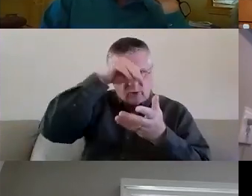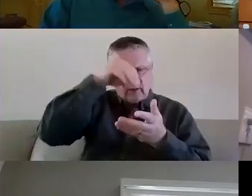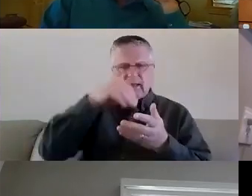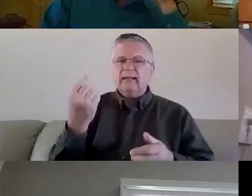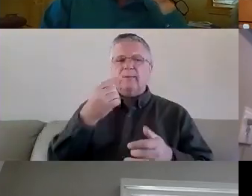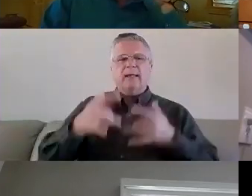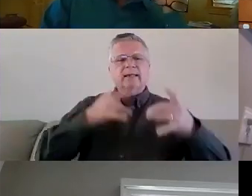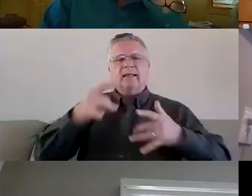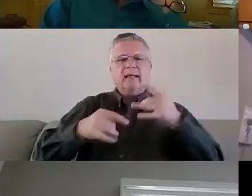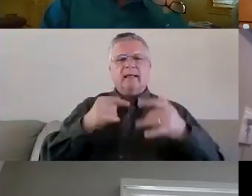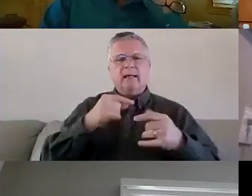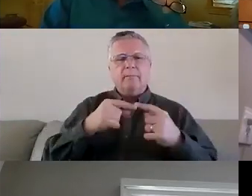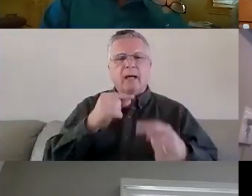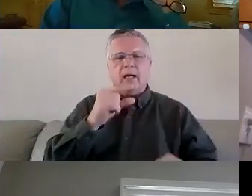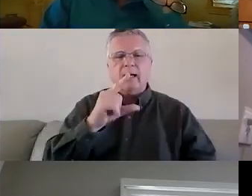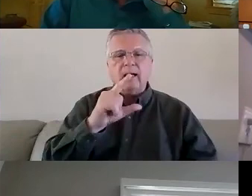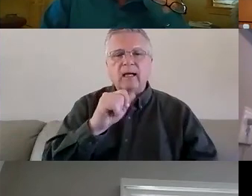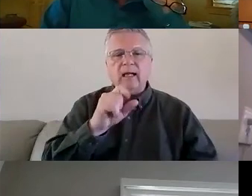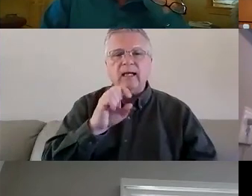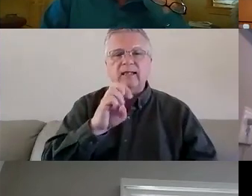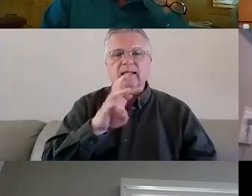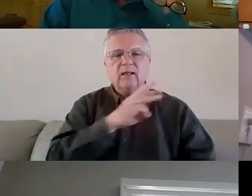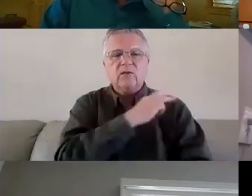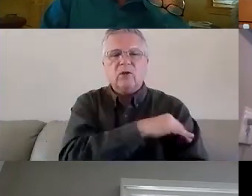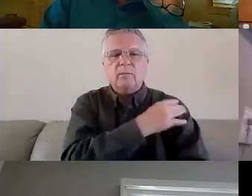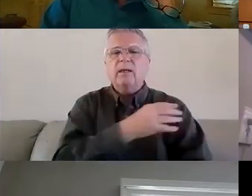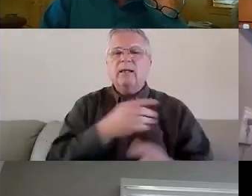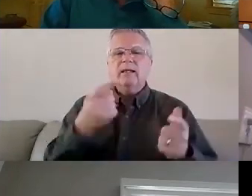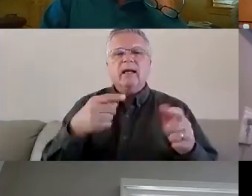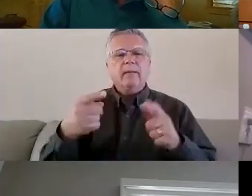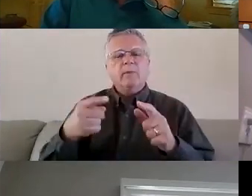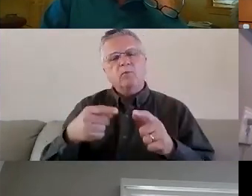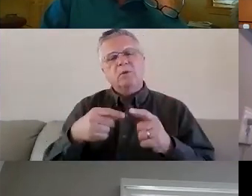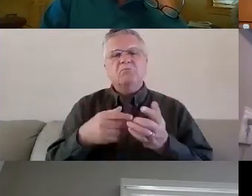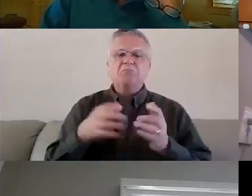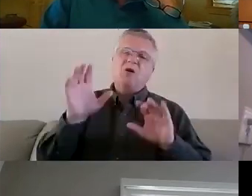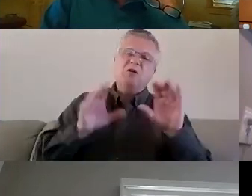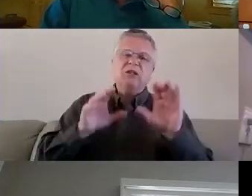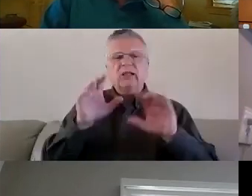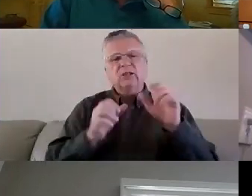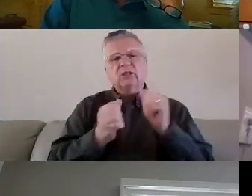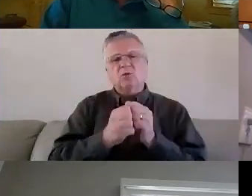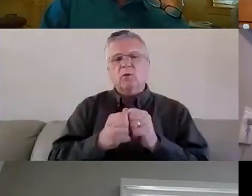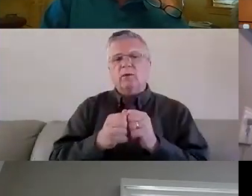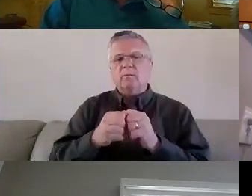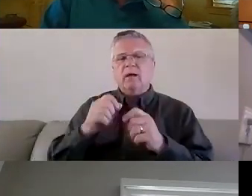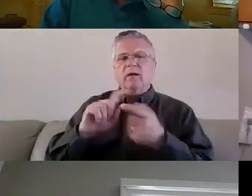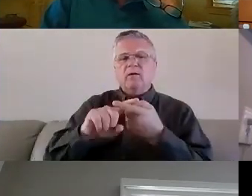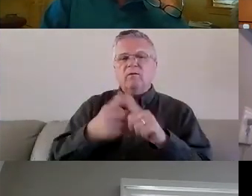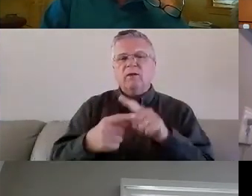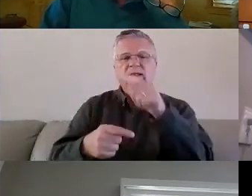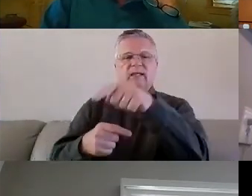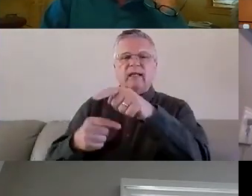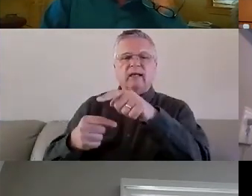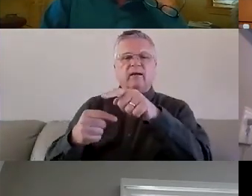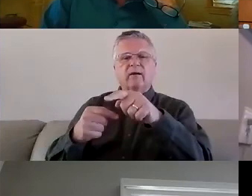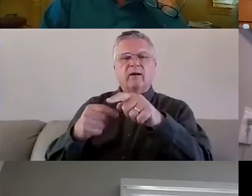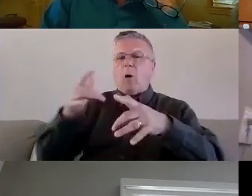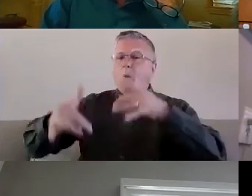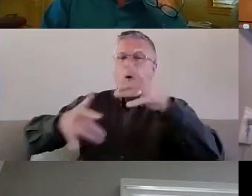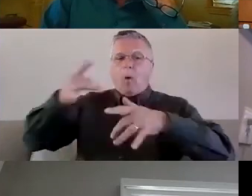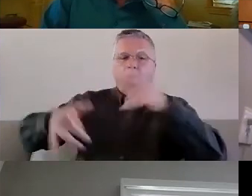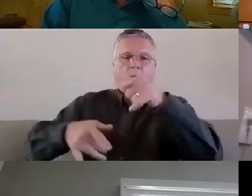and this just came up during kind of normal conversations I've been having with my counterparts in Glasgow, is they're really excited